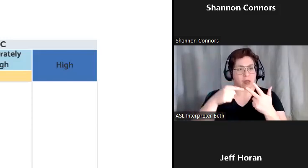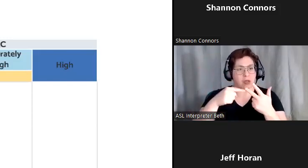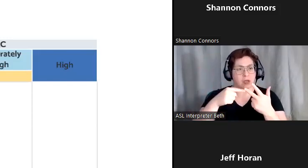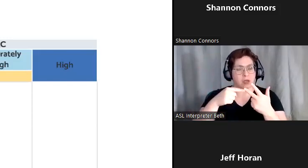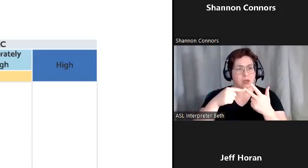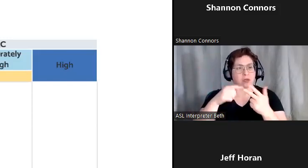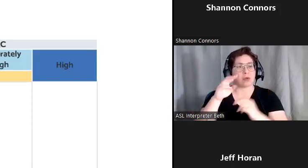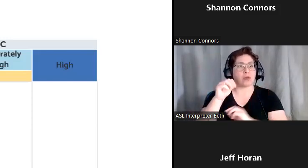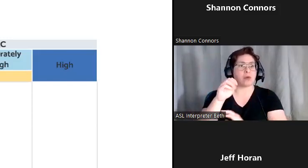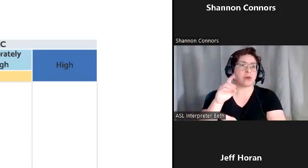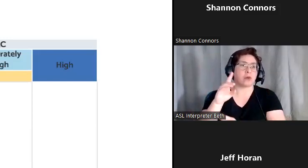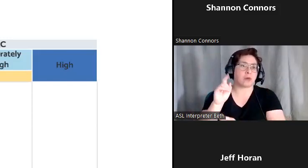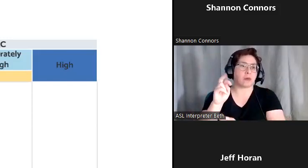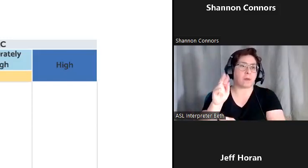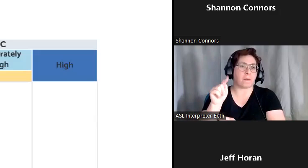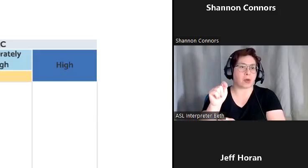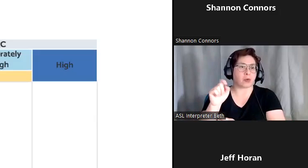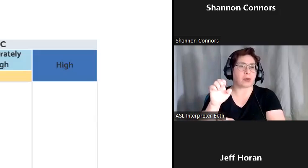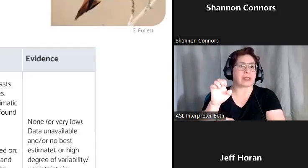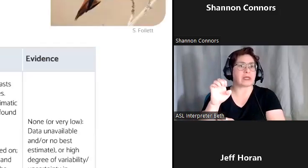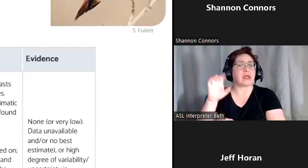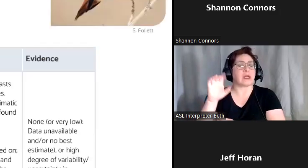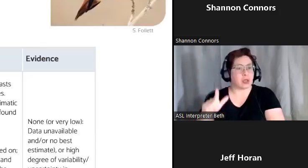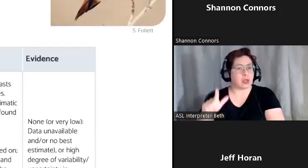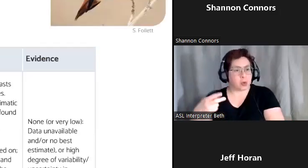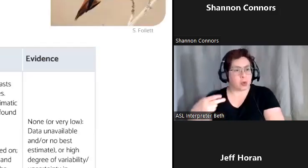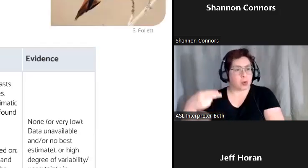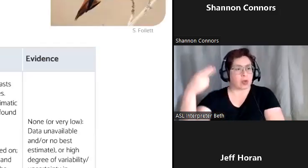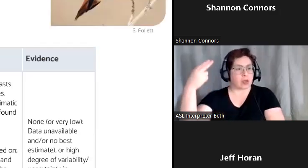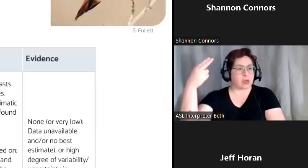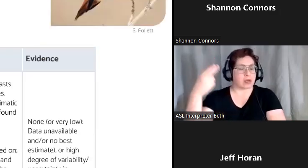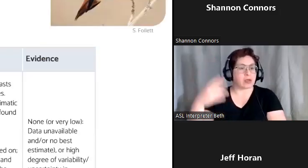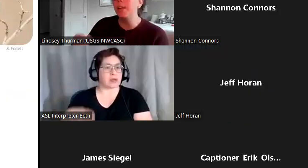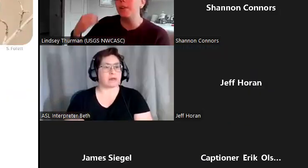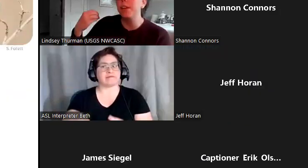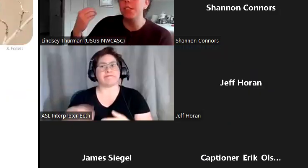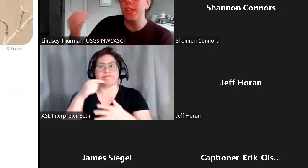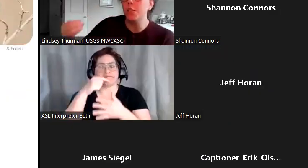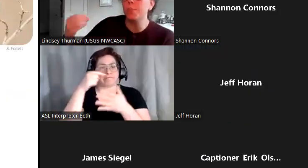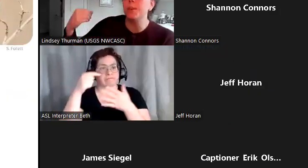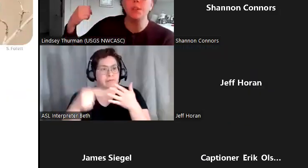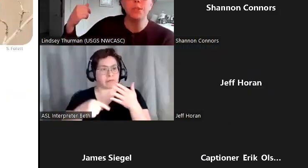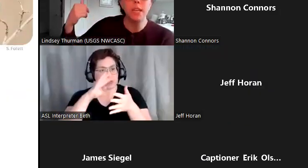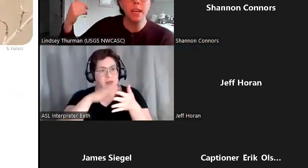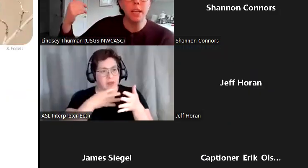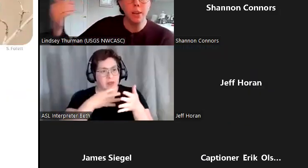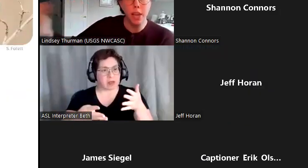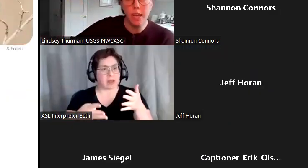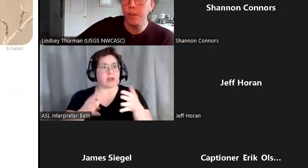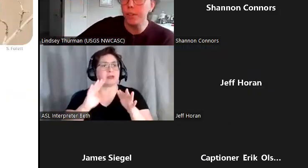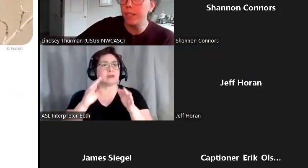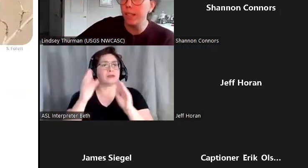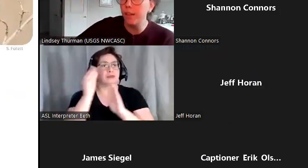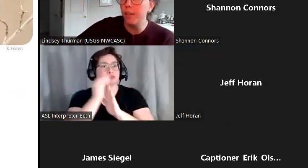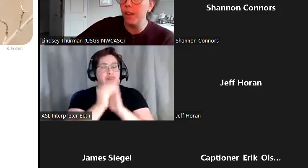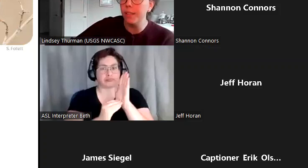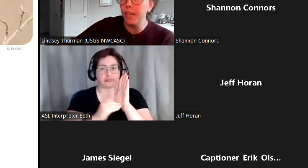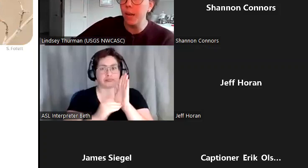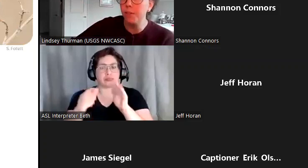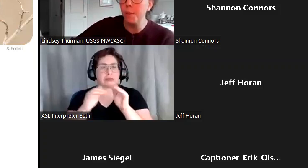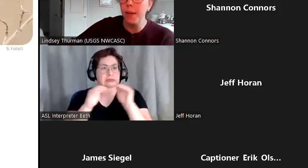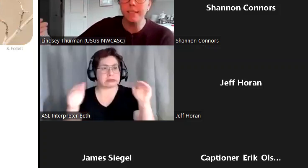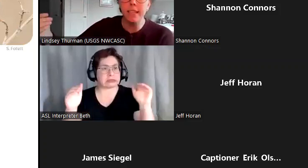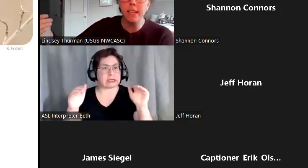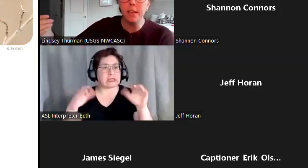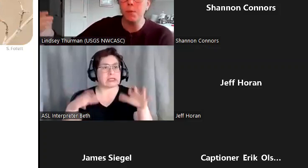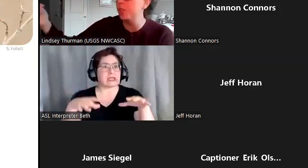moderately low versus moderately high. And then you fill out the table, right? For each attribute, you say, okay, here's the level of